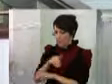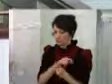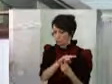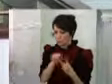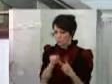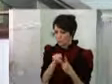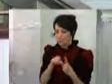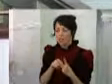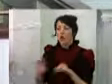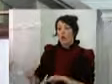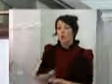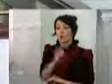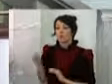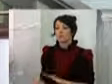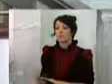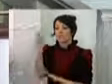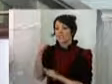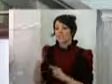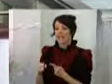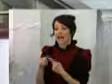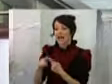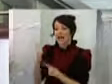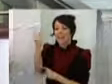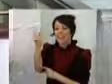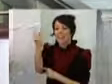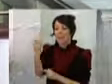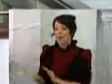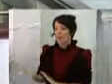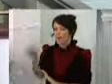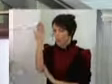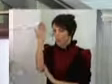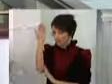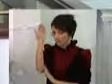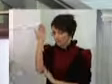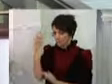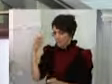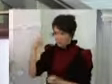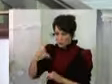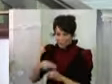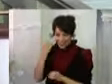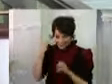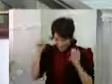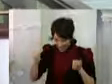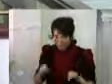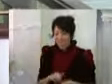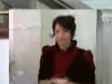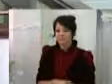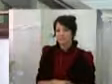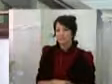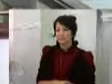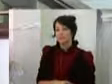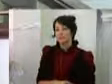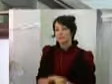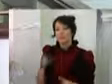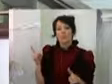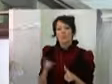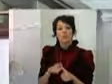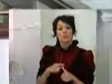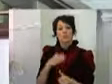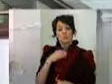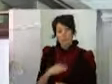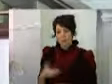and Christmas morning at 11 o'clock in the morning. Please do join us as you are able to do so. May I be the very first to wish